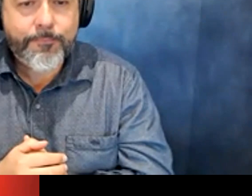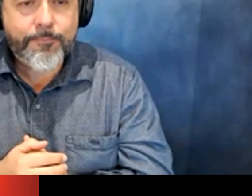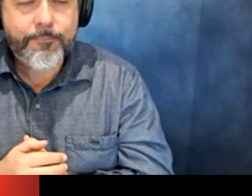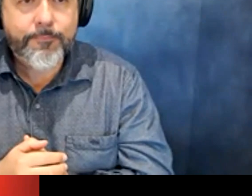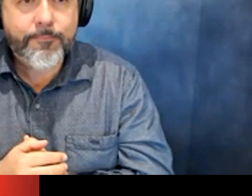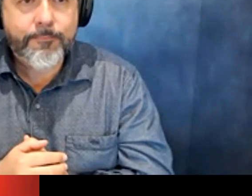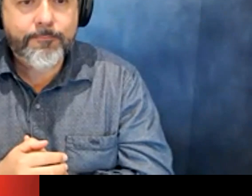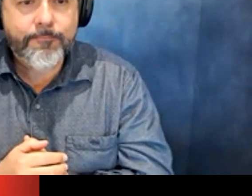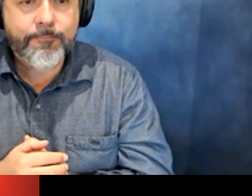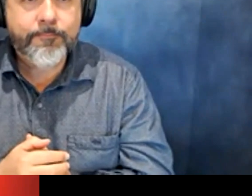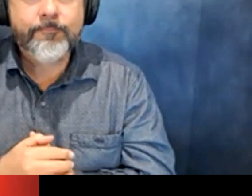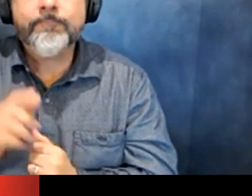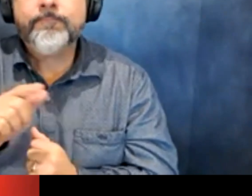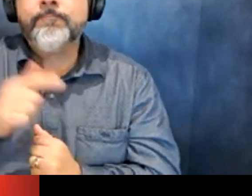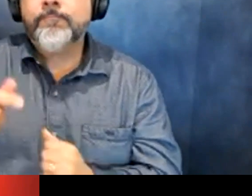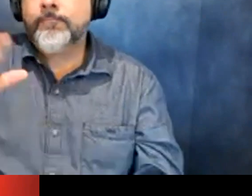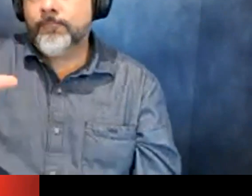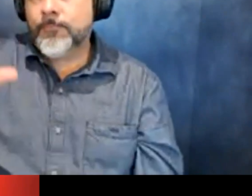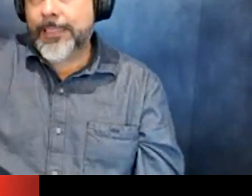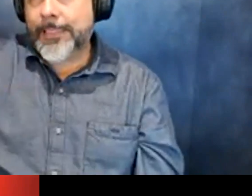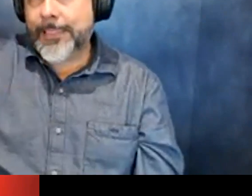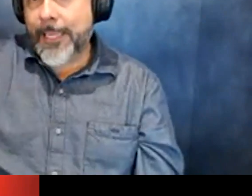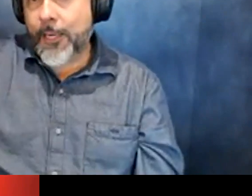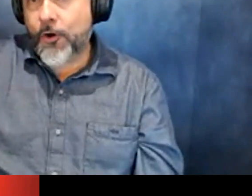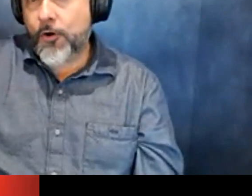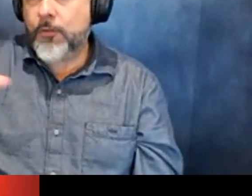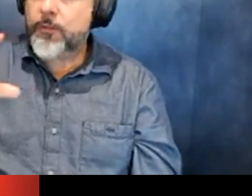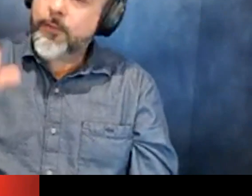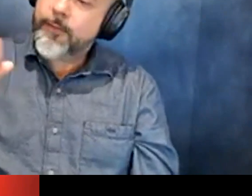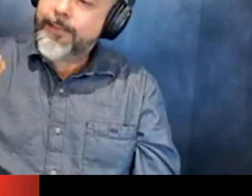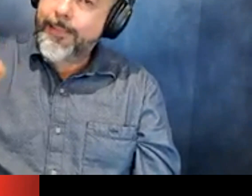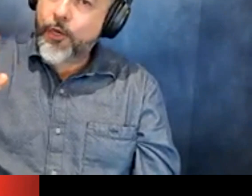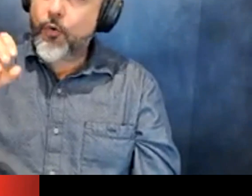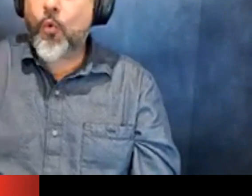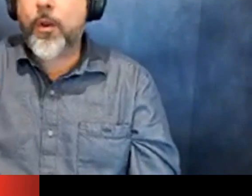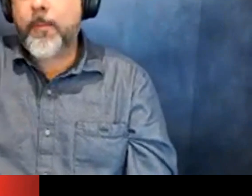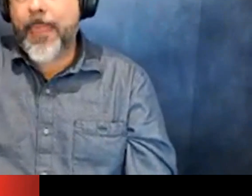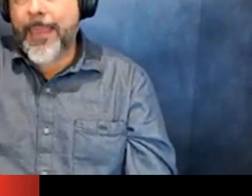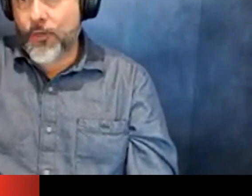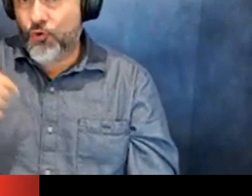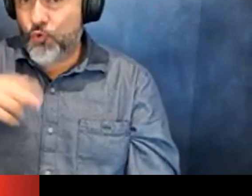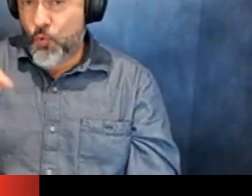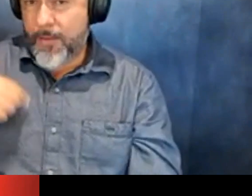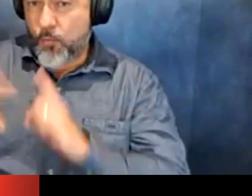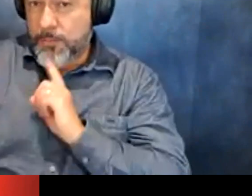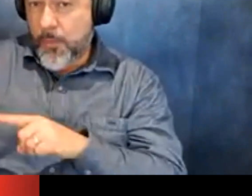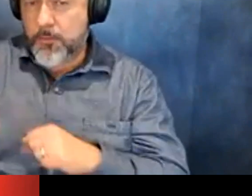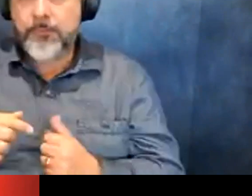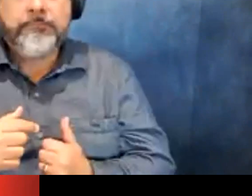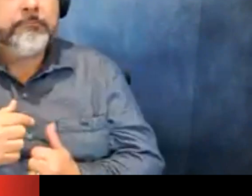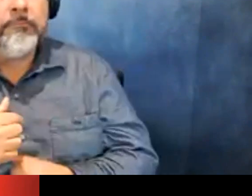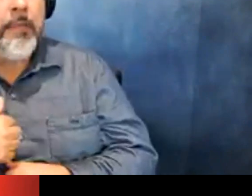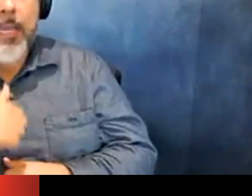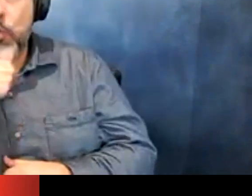Claire or Patty, do you have a response? I don't have an answer, but I have a